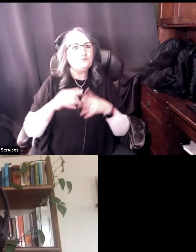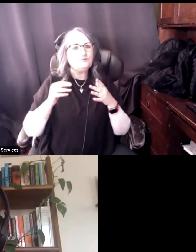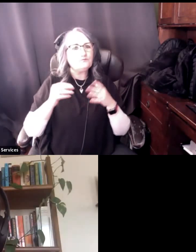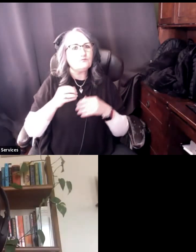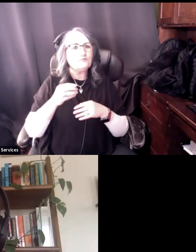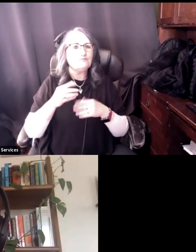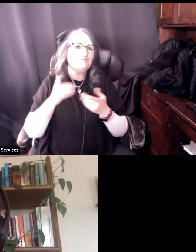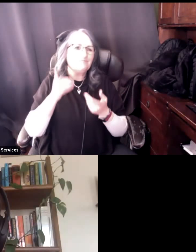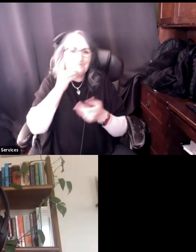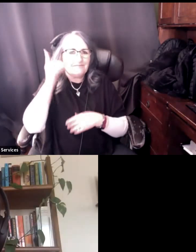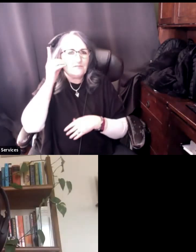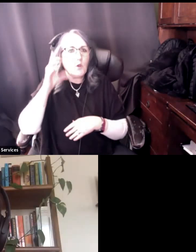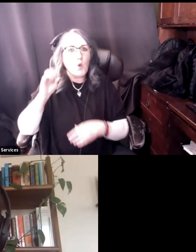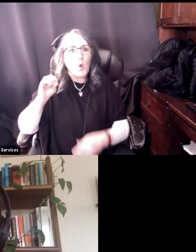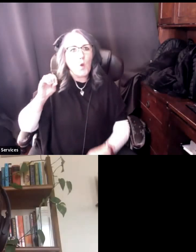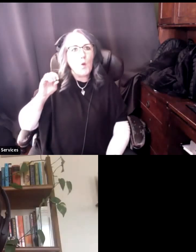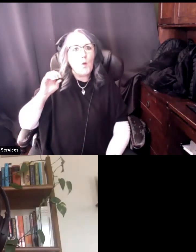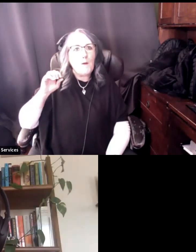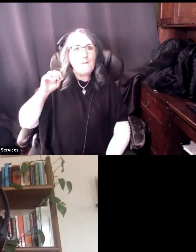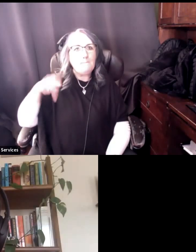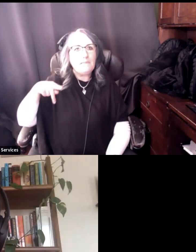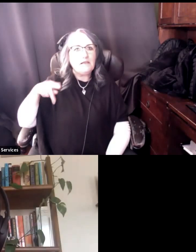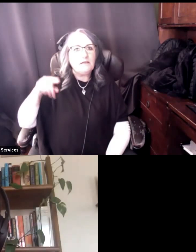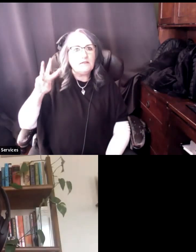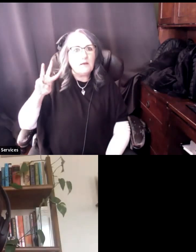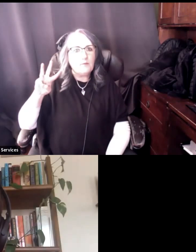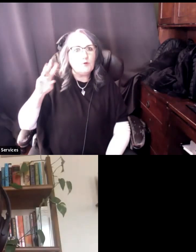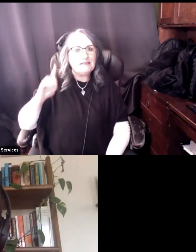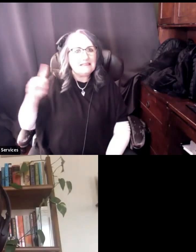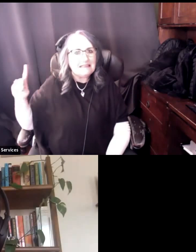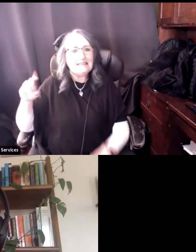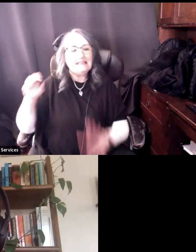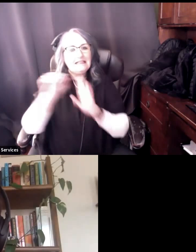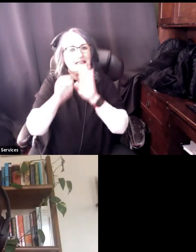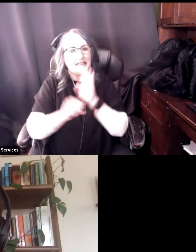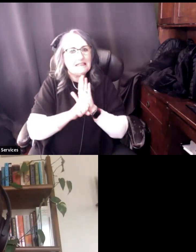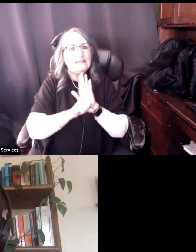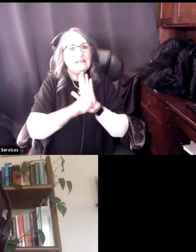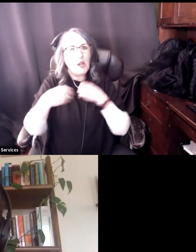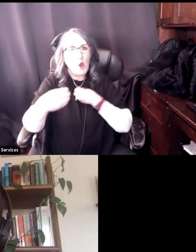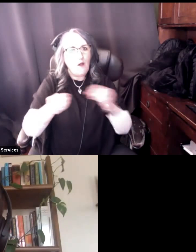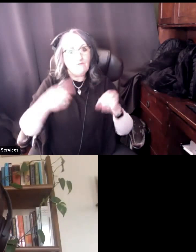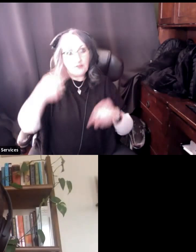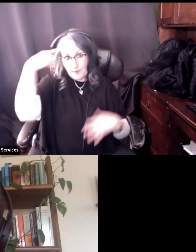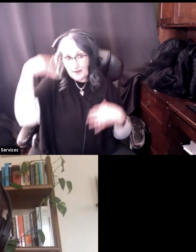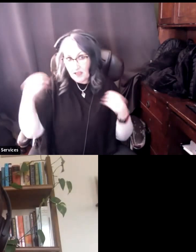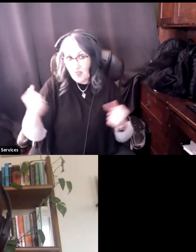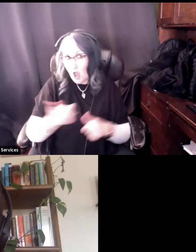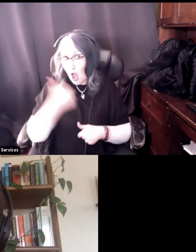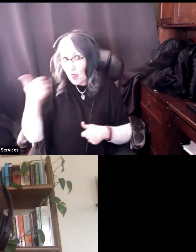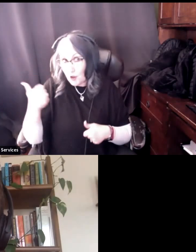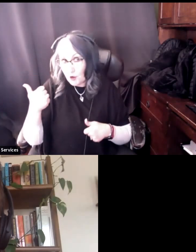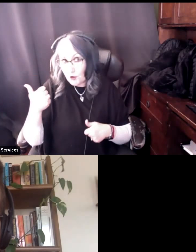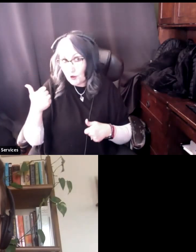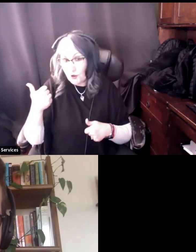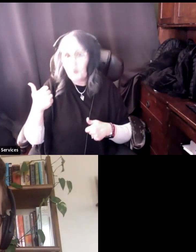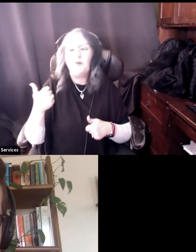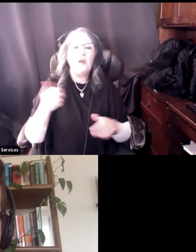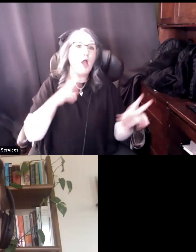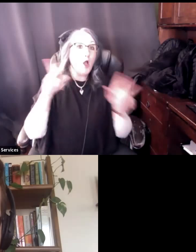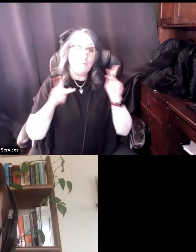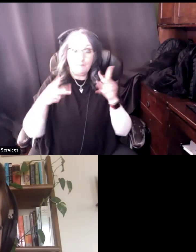run by OPWDT and the Yes. State Office for Mental Health, and others? We also have those who are